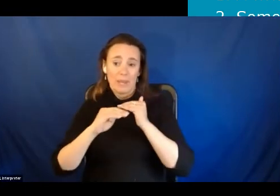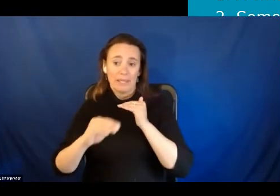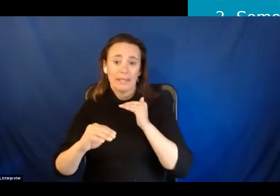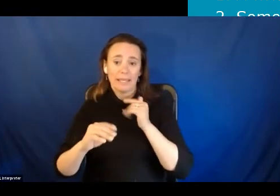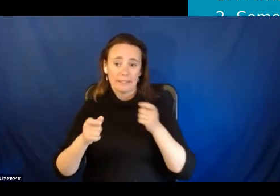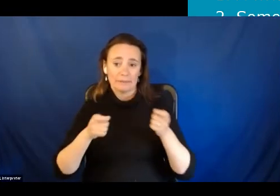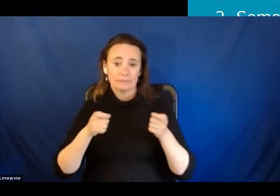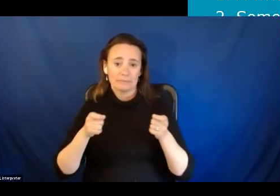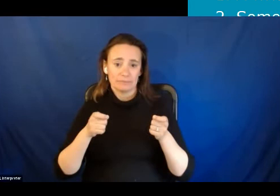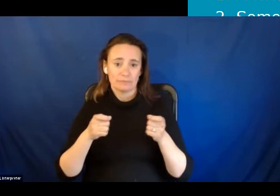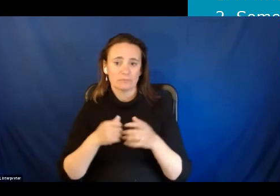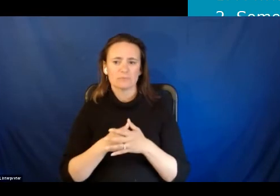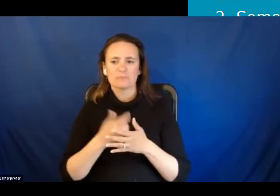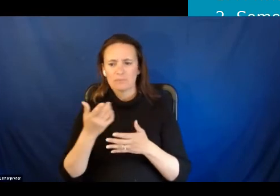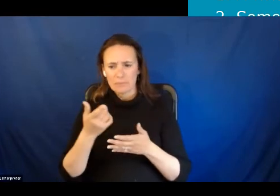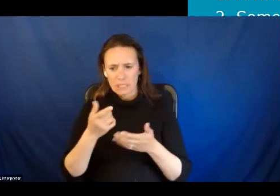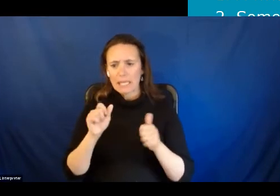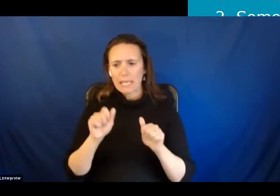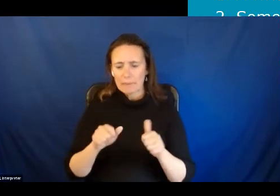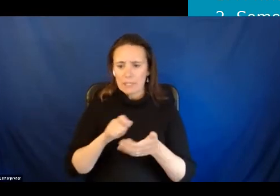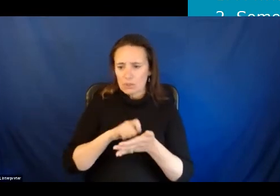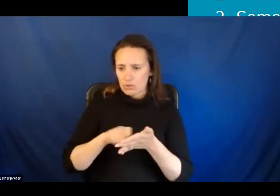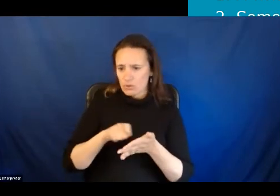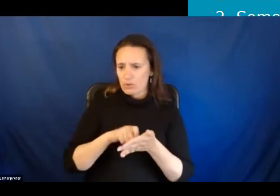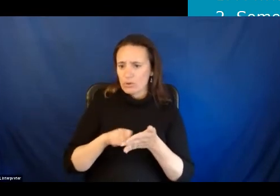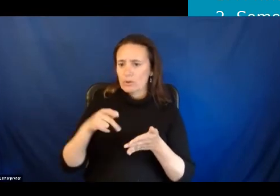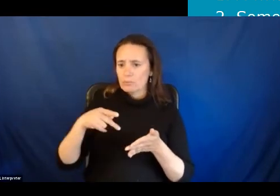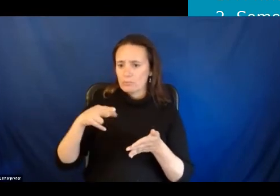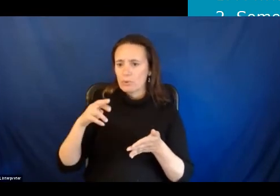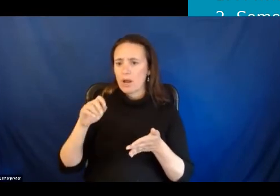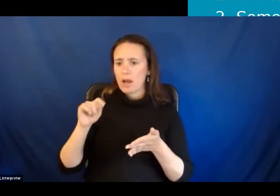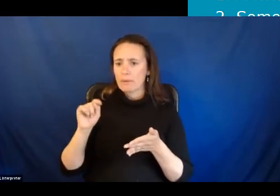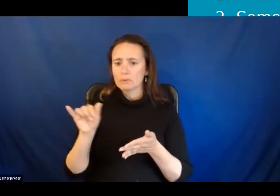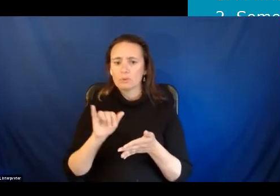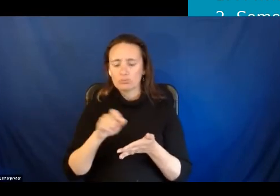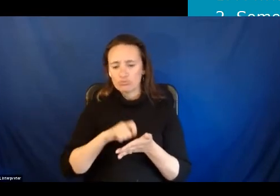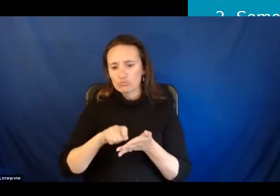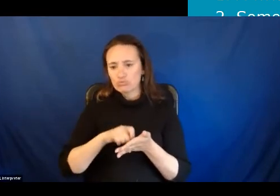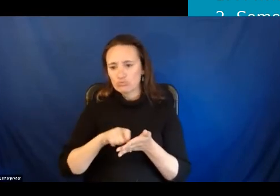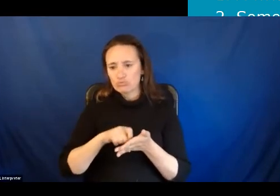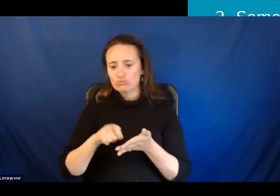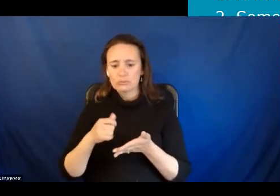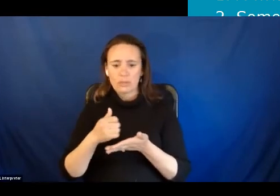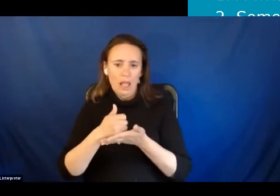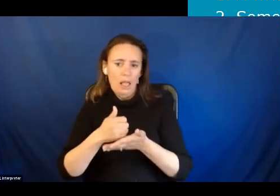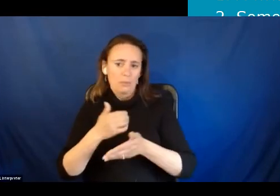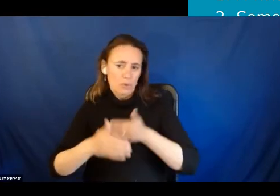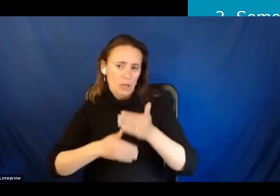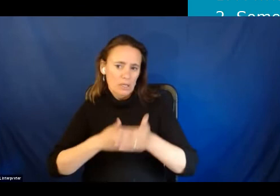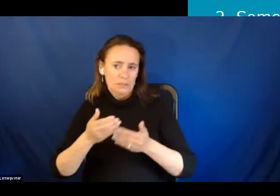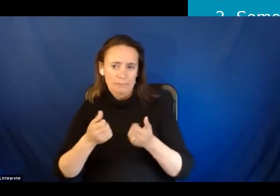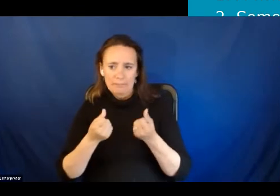So they can track this over their progress over months, years, days, whatever works for them.